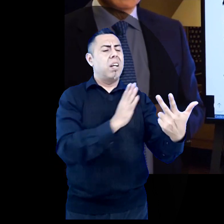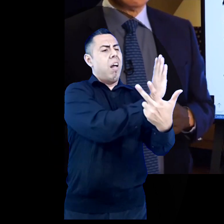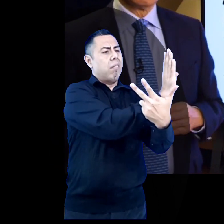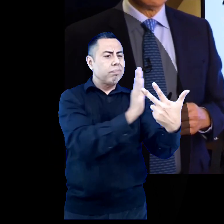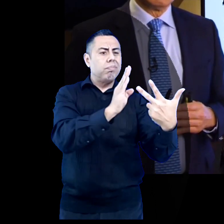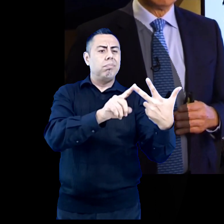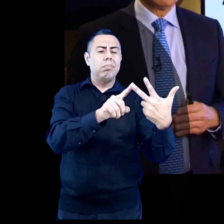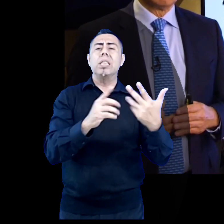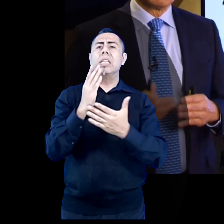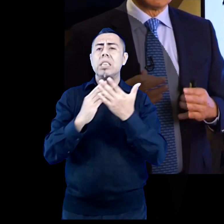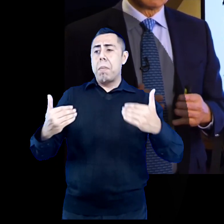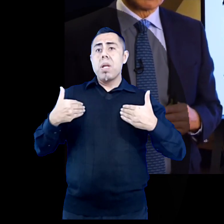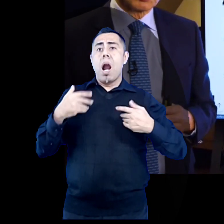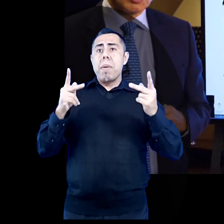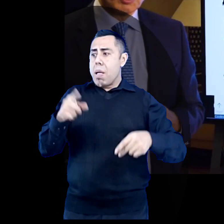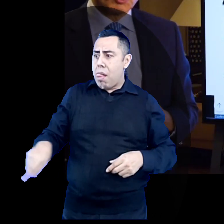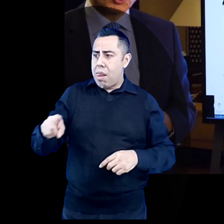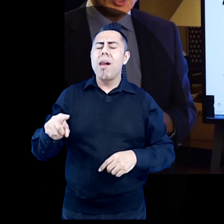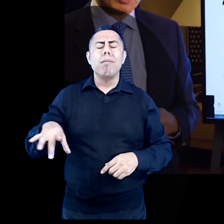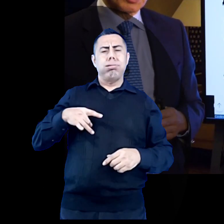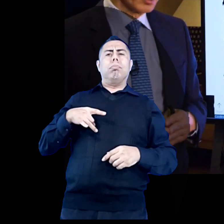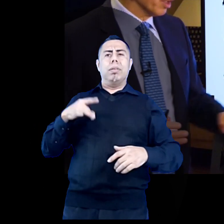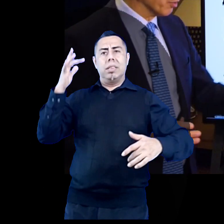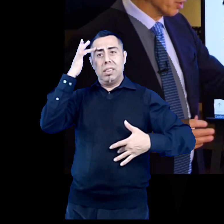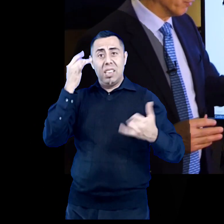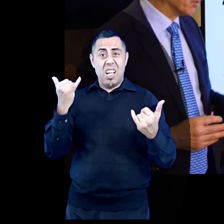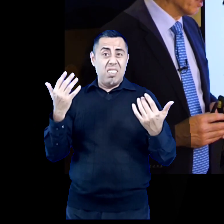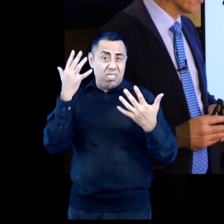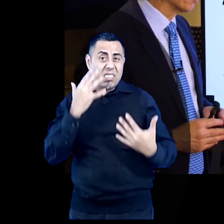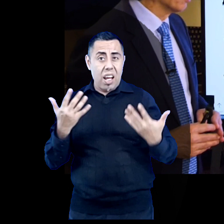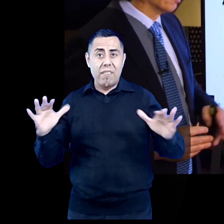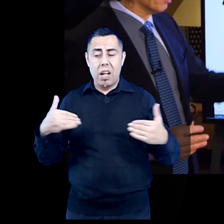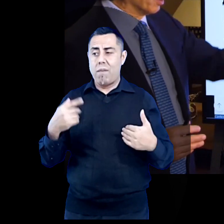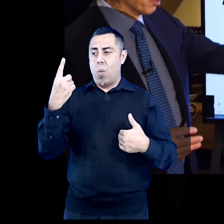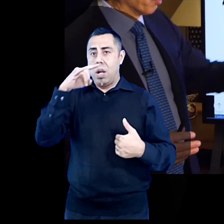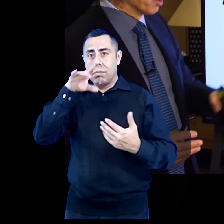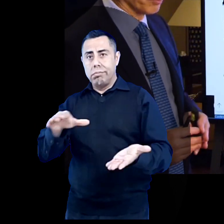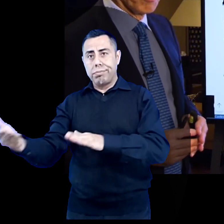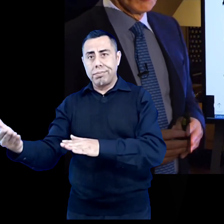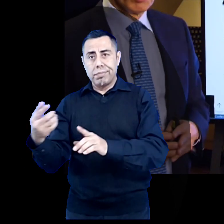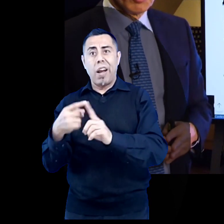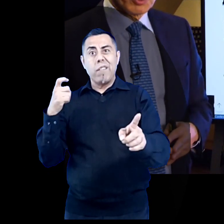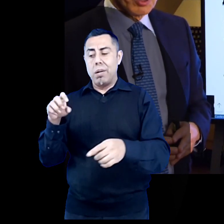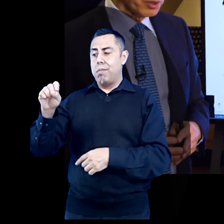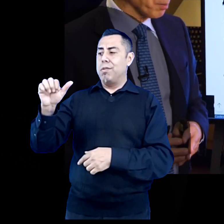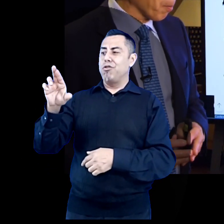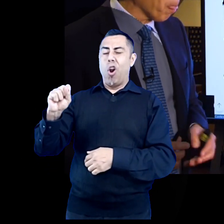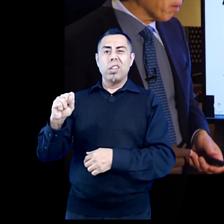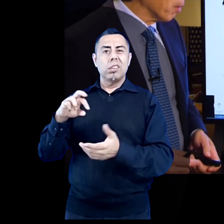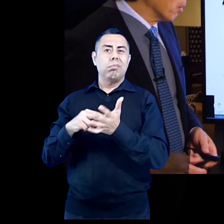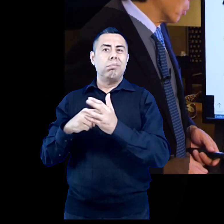sadly, even the youngest child has now suffered a death as a result of full-blown